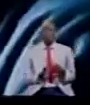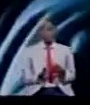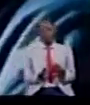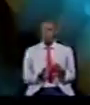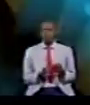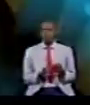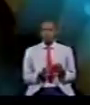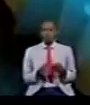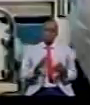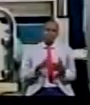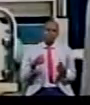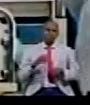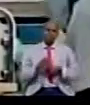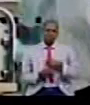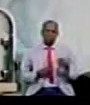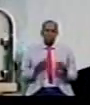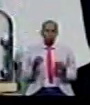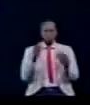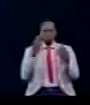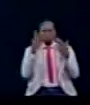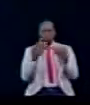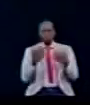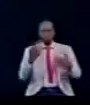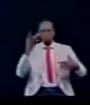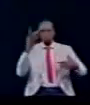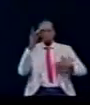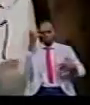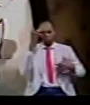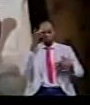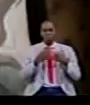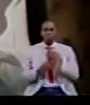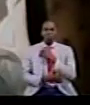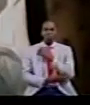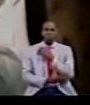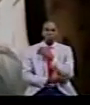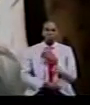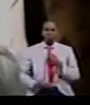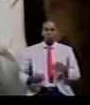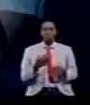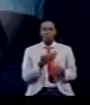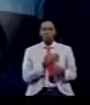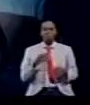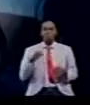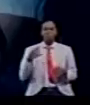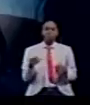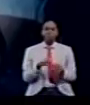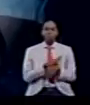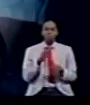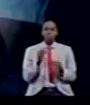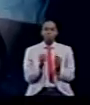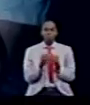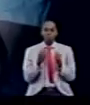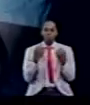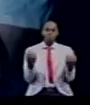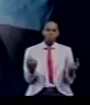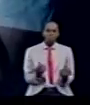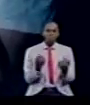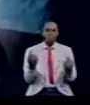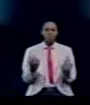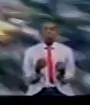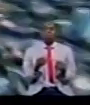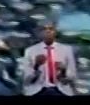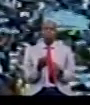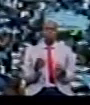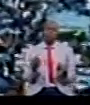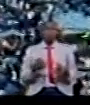pastors. That by the power and the blood of Jesus Christ, God is going to raise their head up in the ministry. I wish you are here. Come and look at